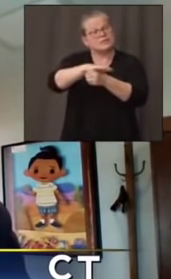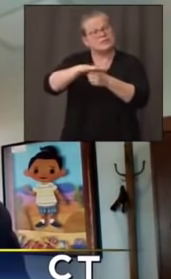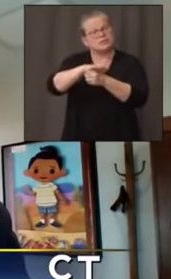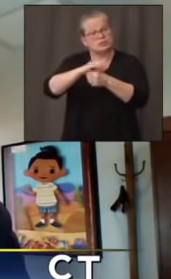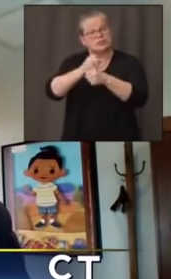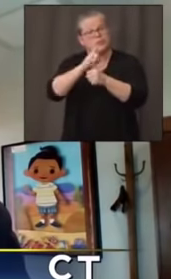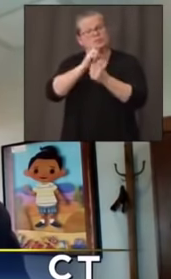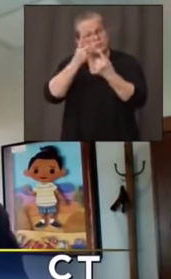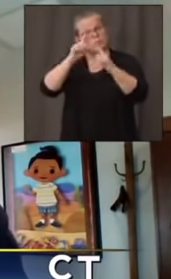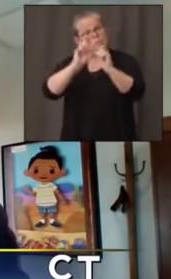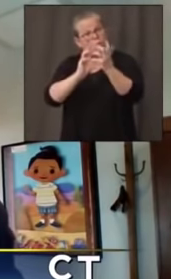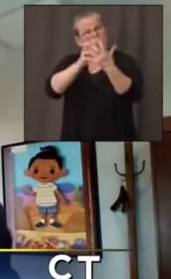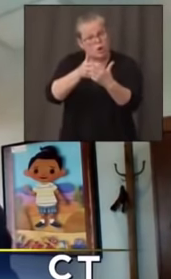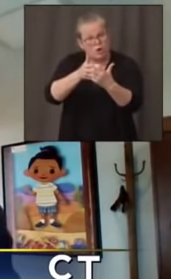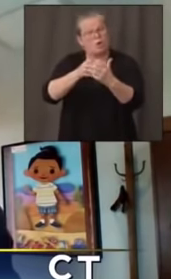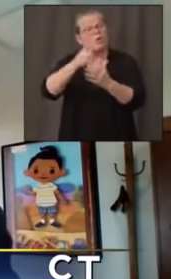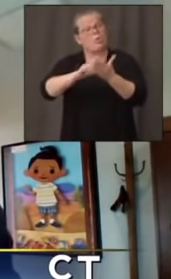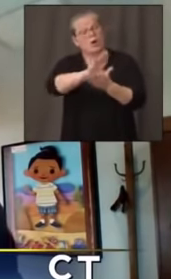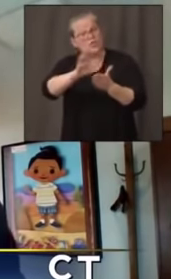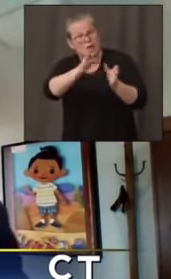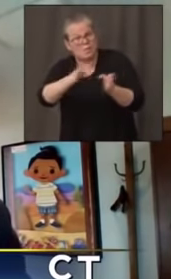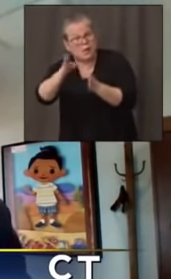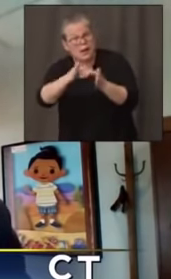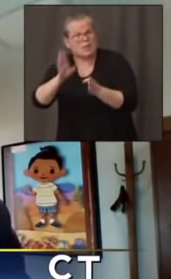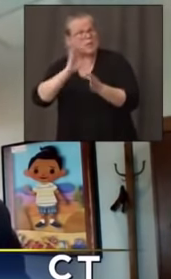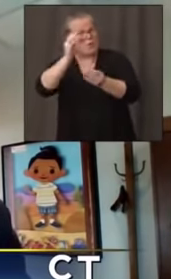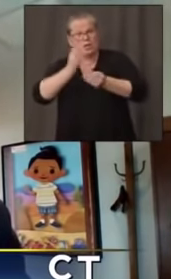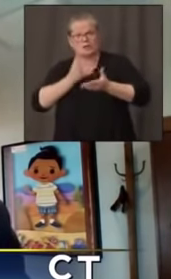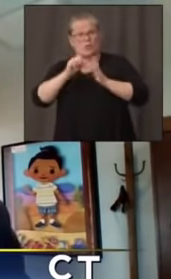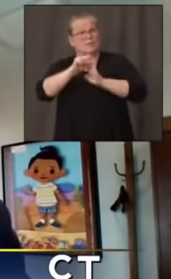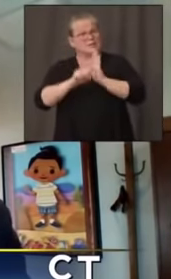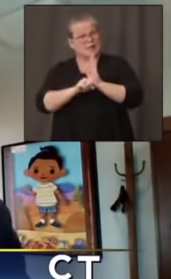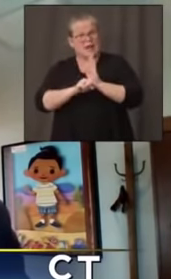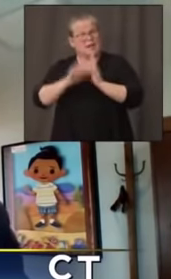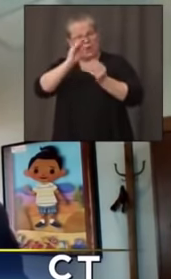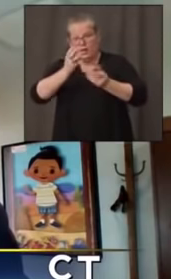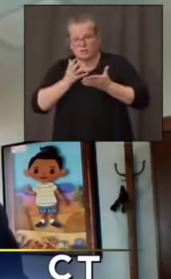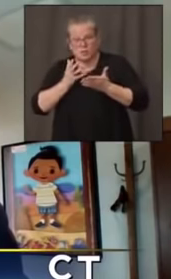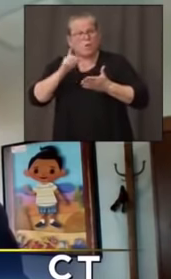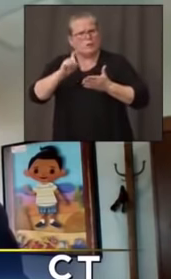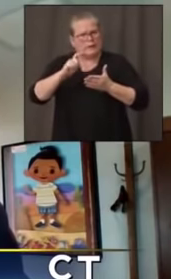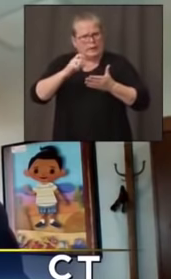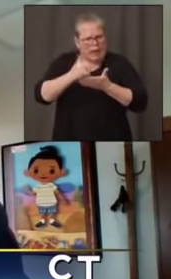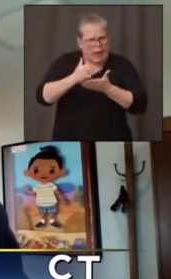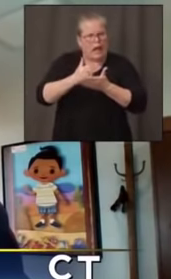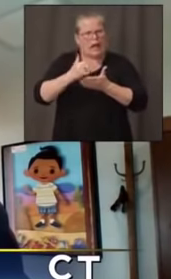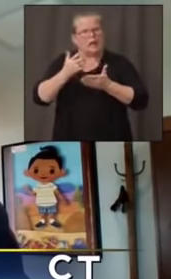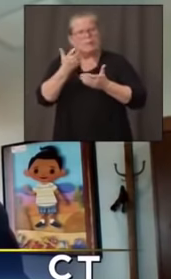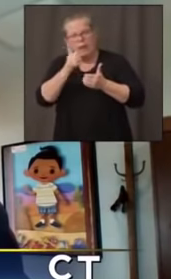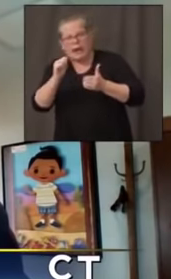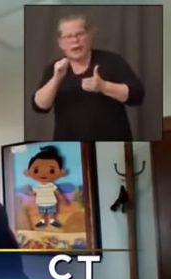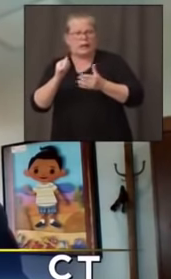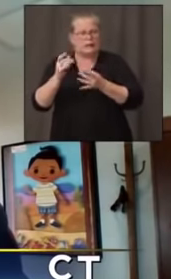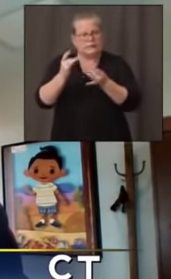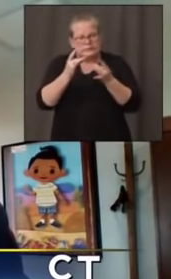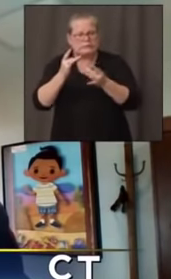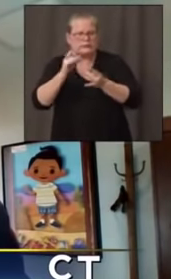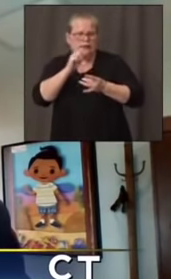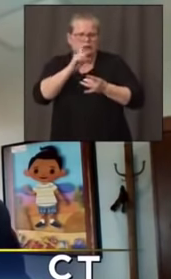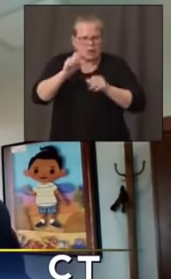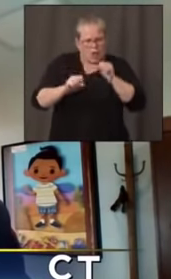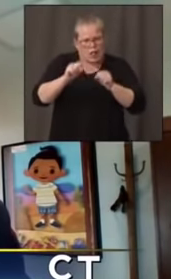communicate with us where there are issues, pain points that might need extra support. So that's where we are. But comparing it